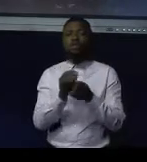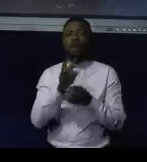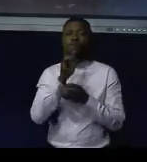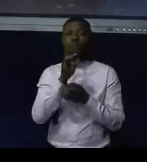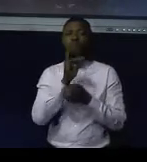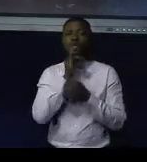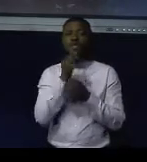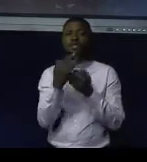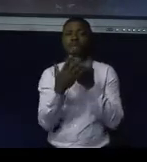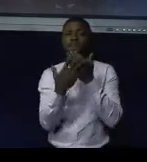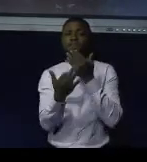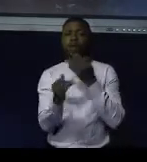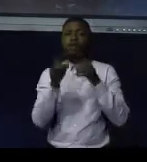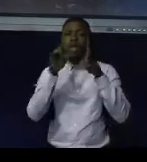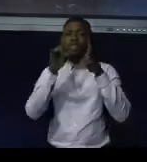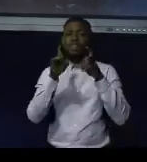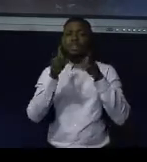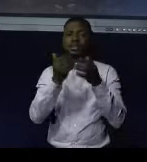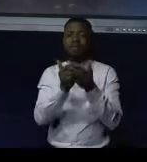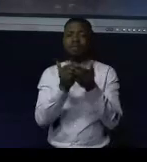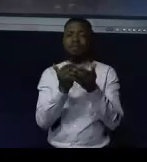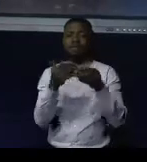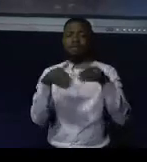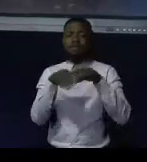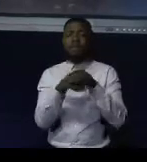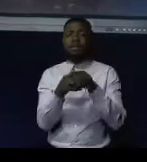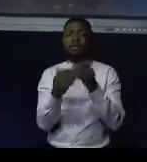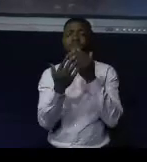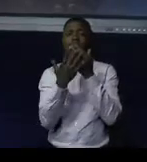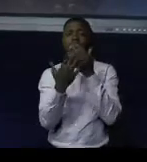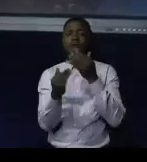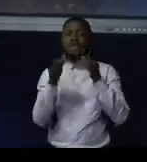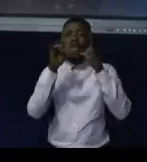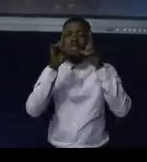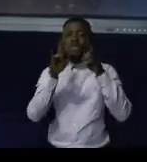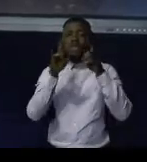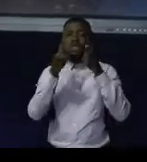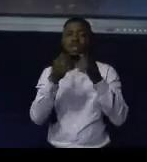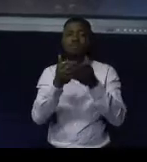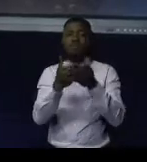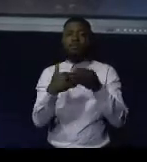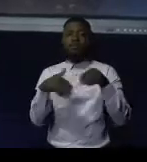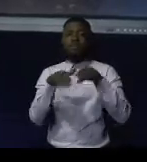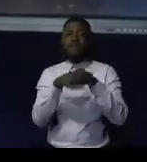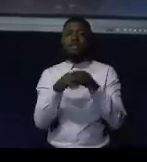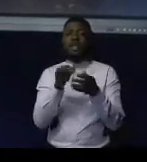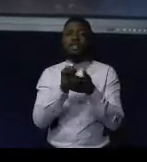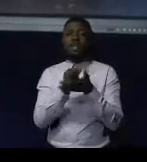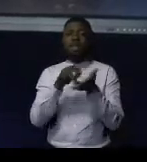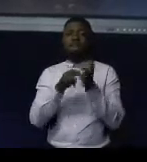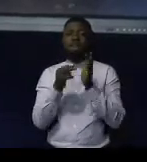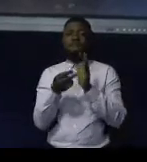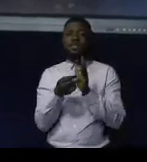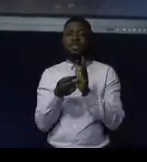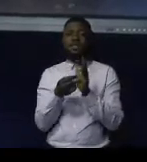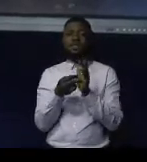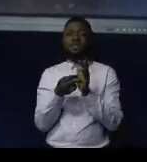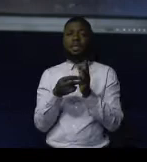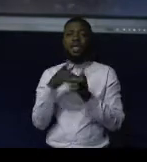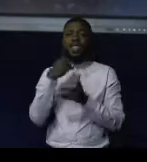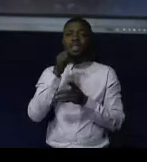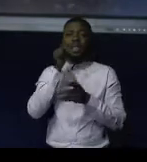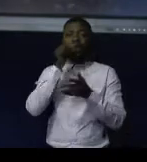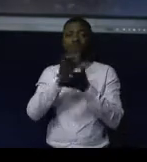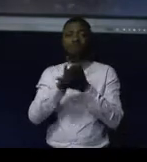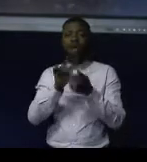is blood test before marriage. Blood test before marriage. That means